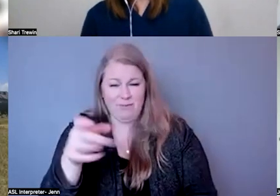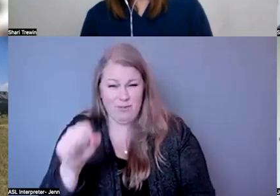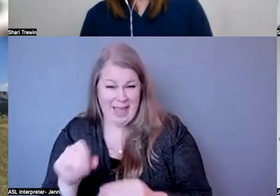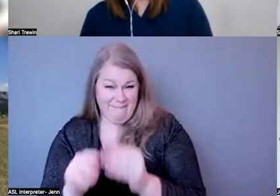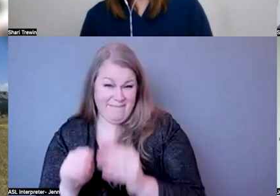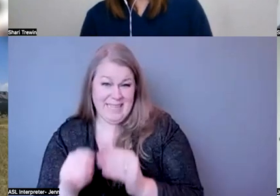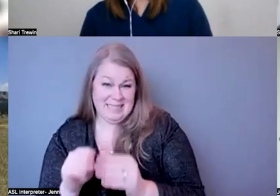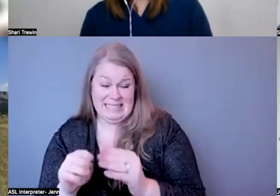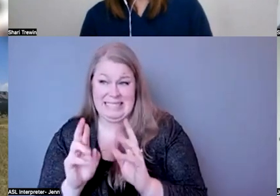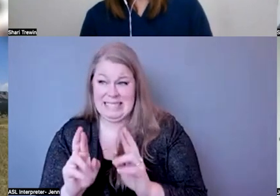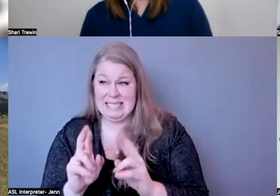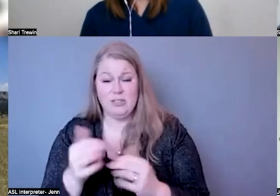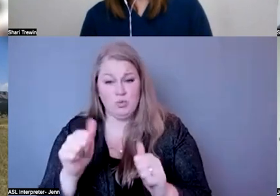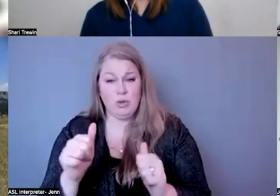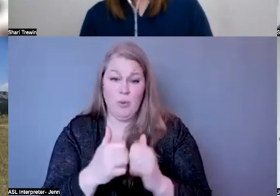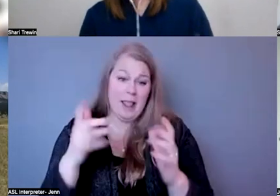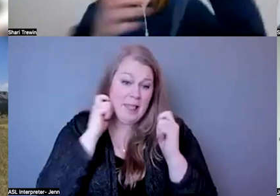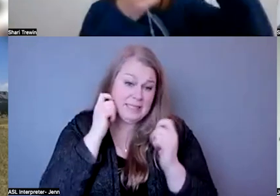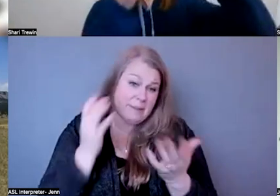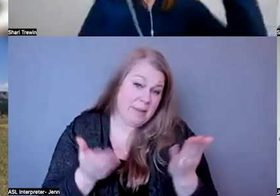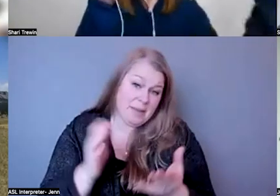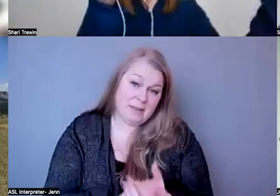out, try it without your headset maybe.